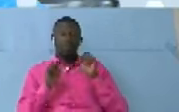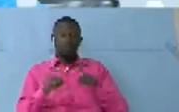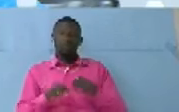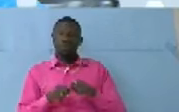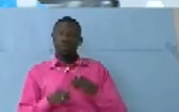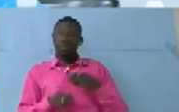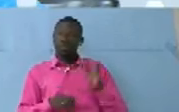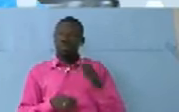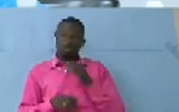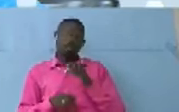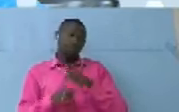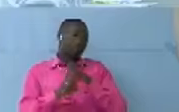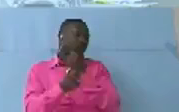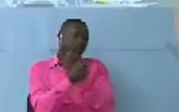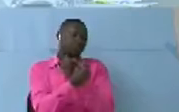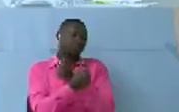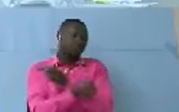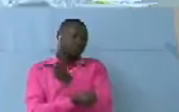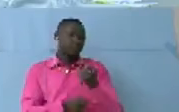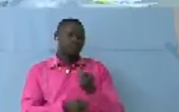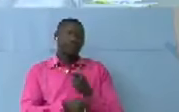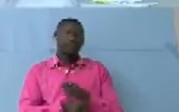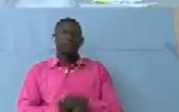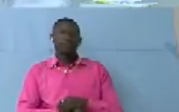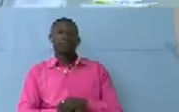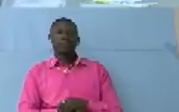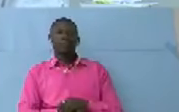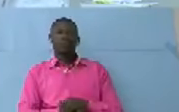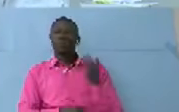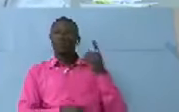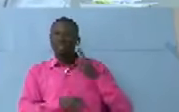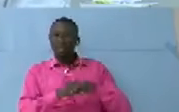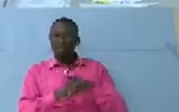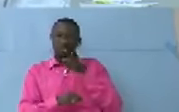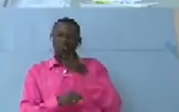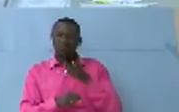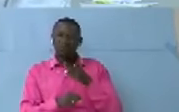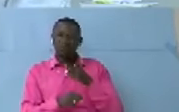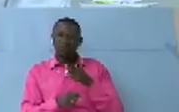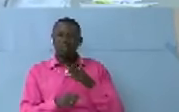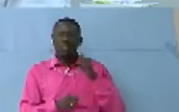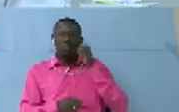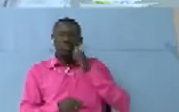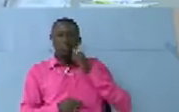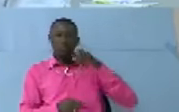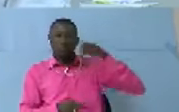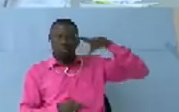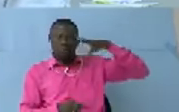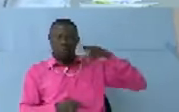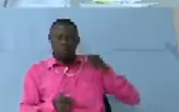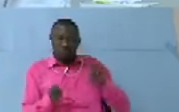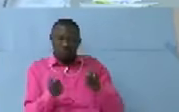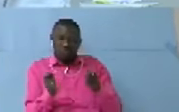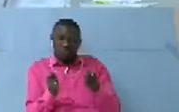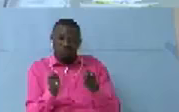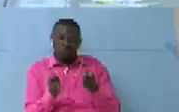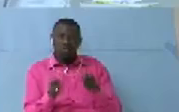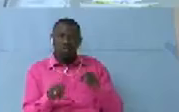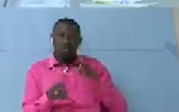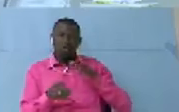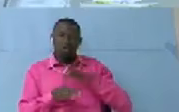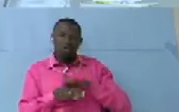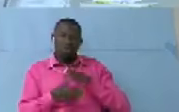the access to go after them. So at what stage were you electrocuted? What did you all do until you could not create a bala? Tell us how they